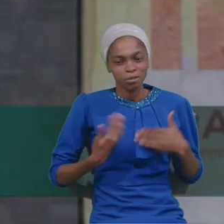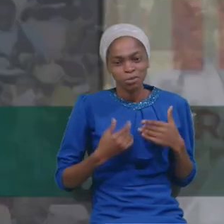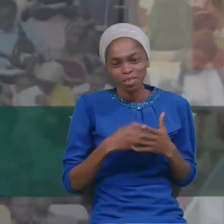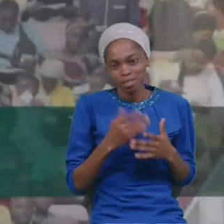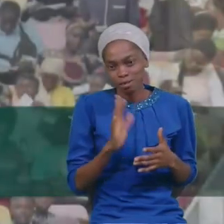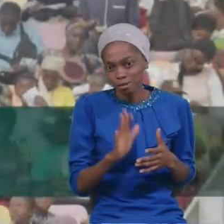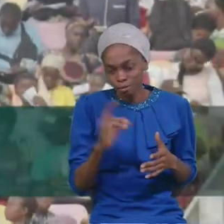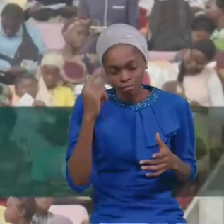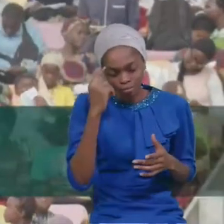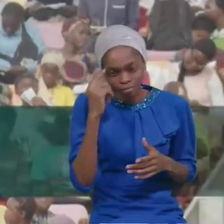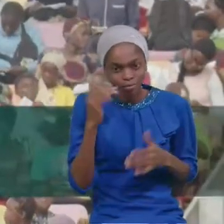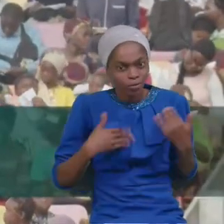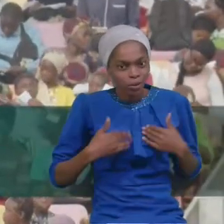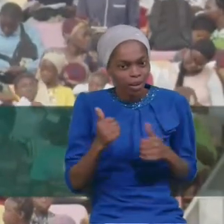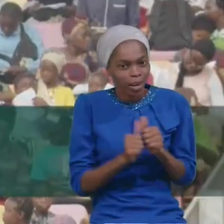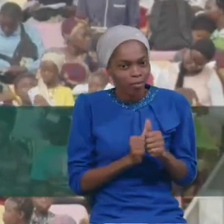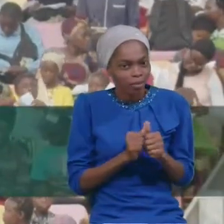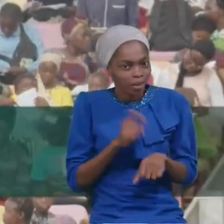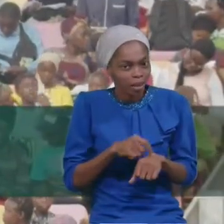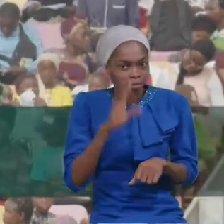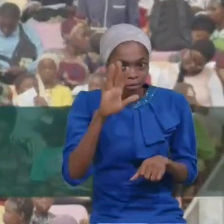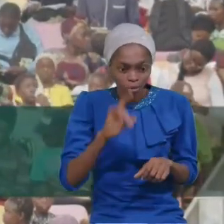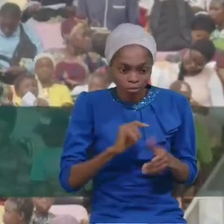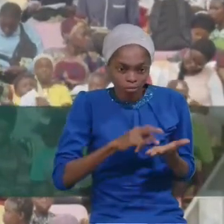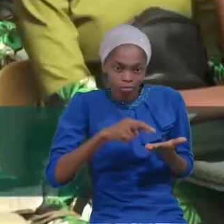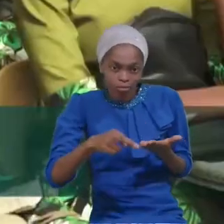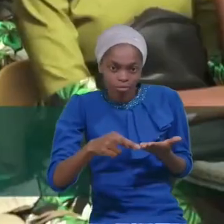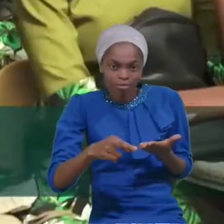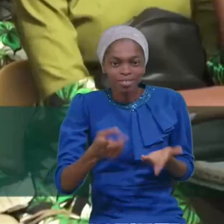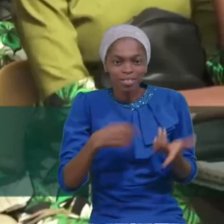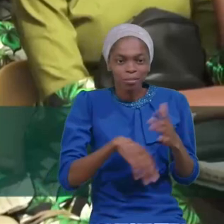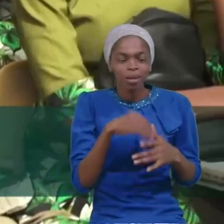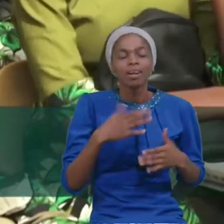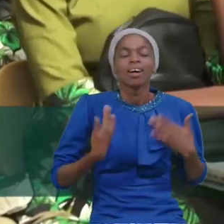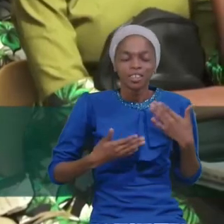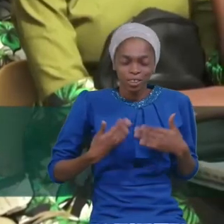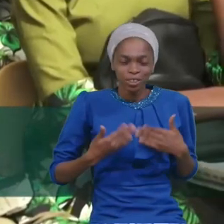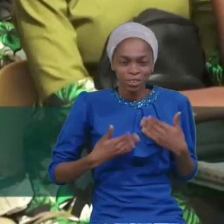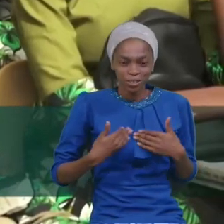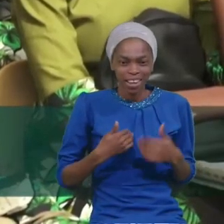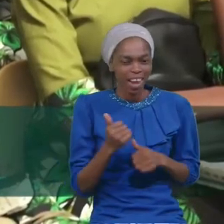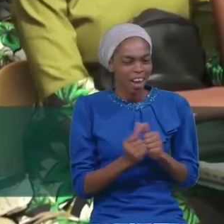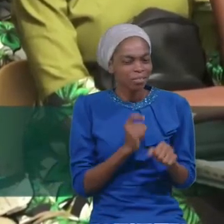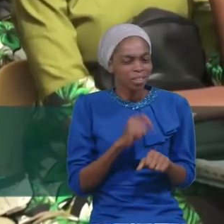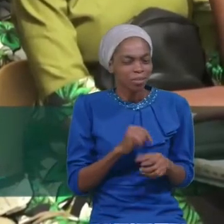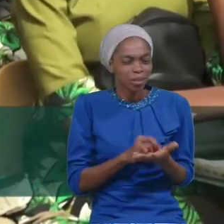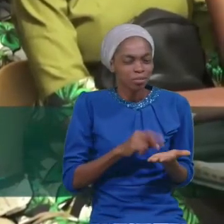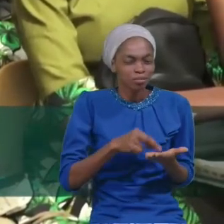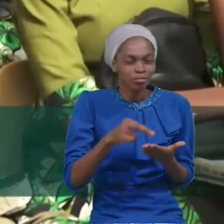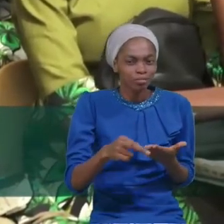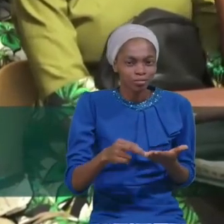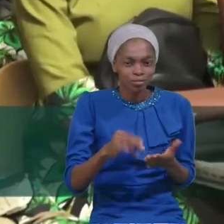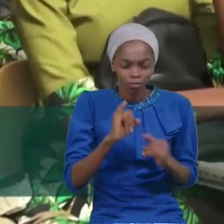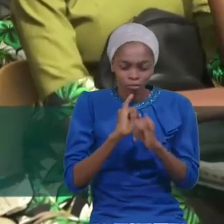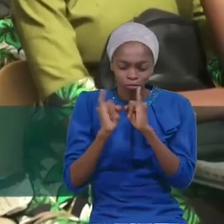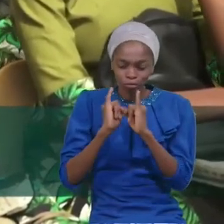Every time the result of that interview comes out, joy. Every time they measure something and they